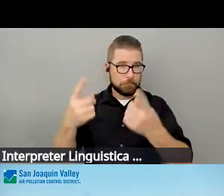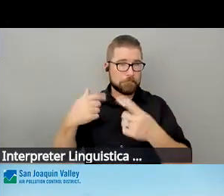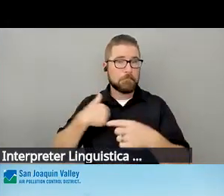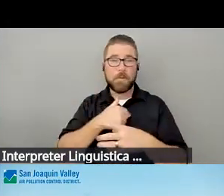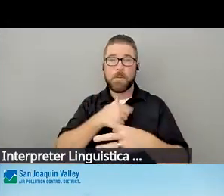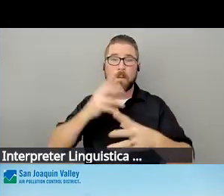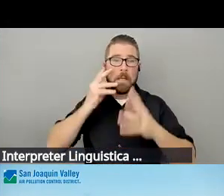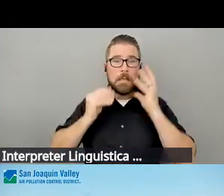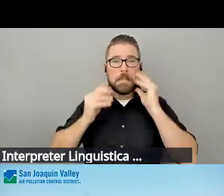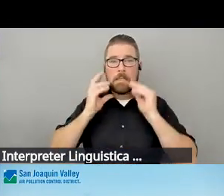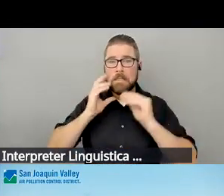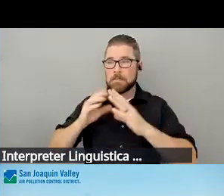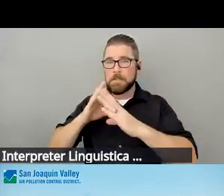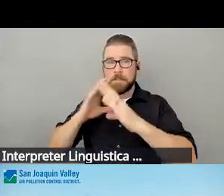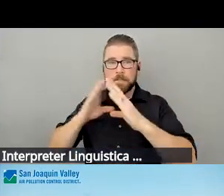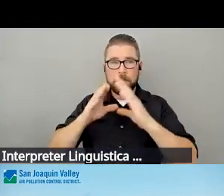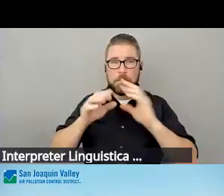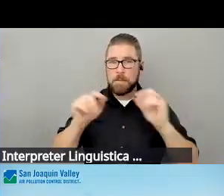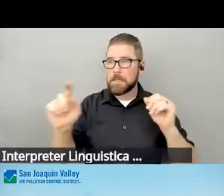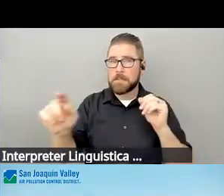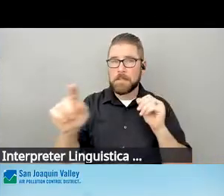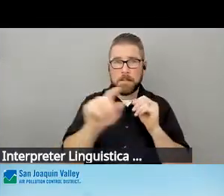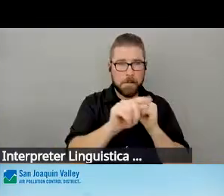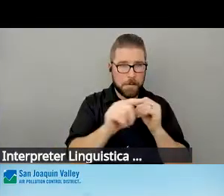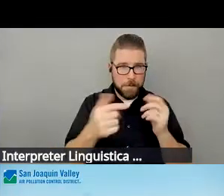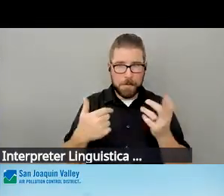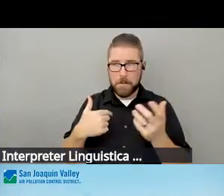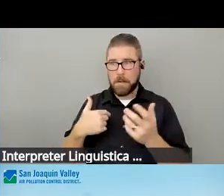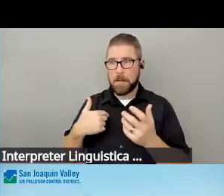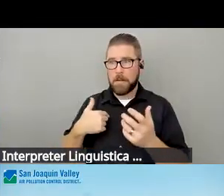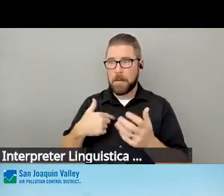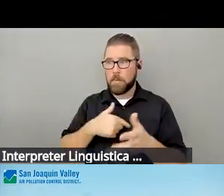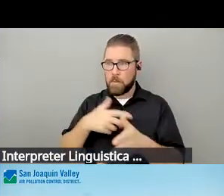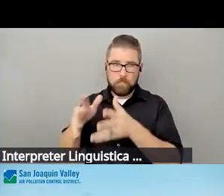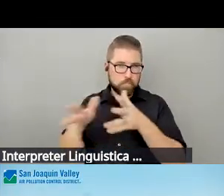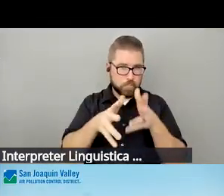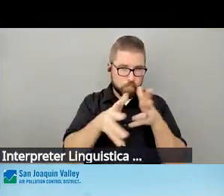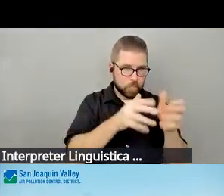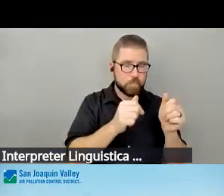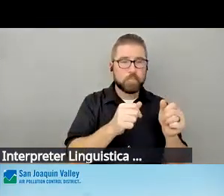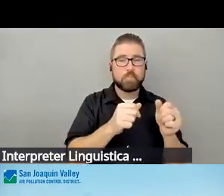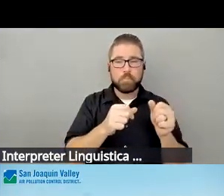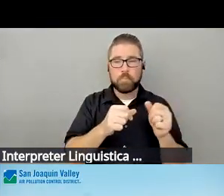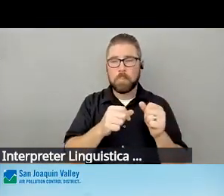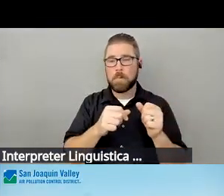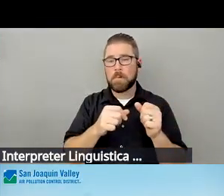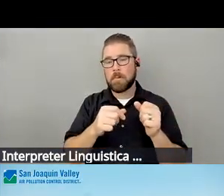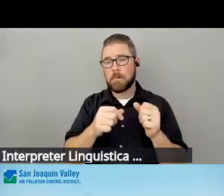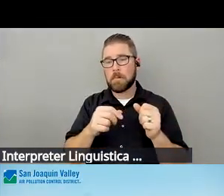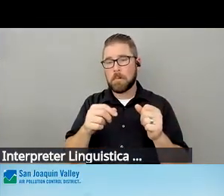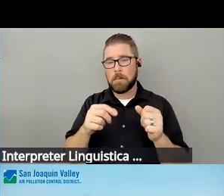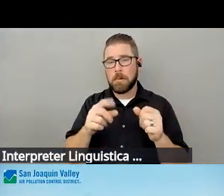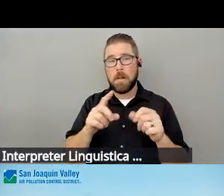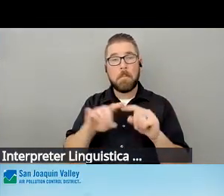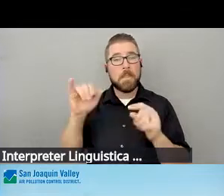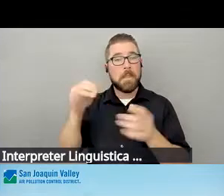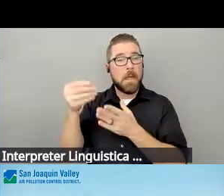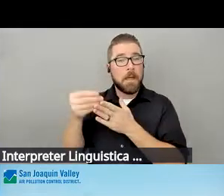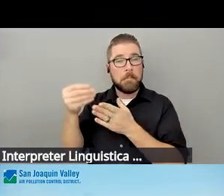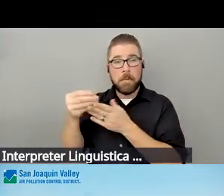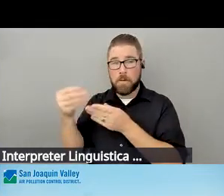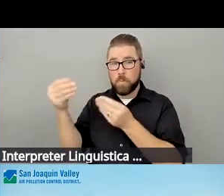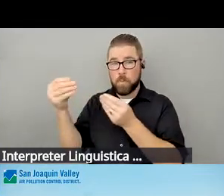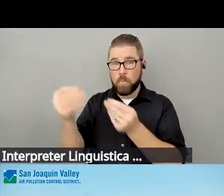already, I'll have to talk to our finance and grants teams about this, but we as the funding comes through to us, there are liquidation